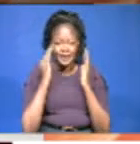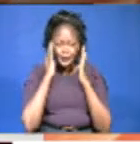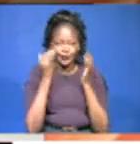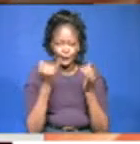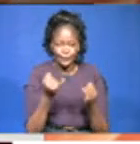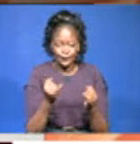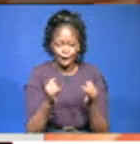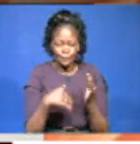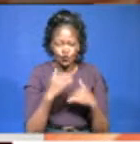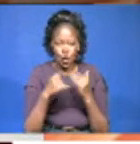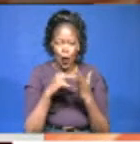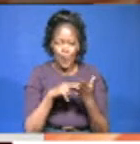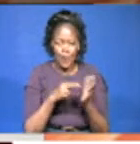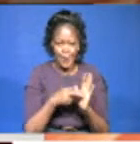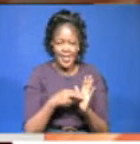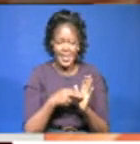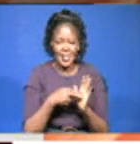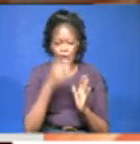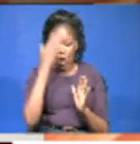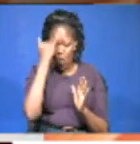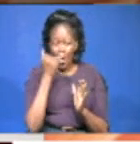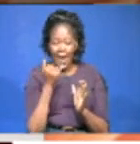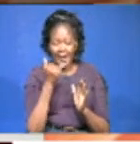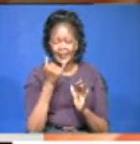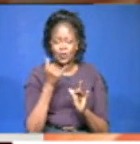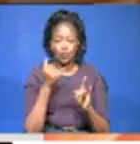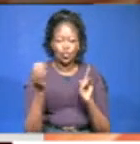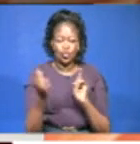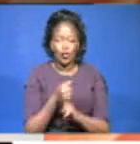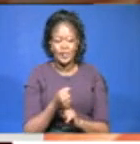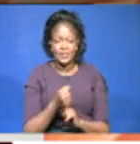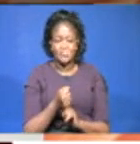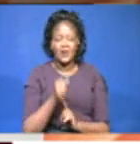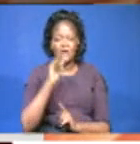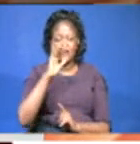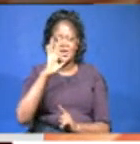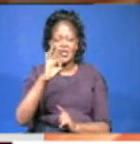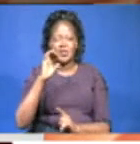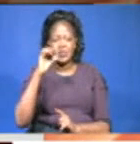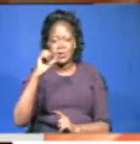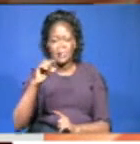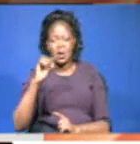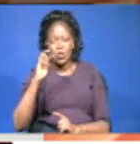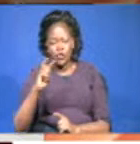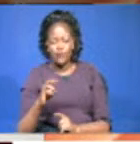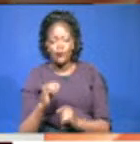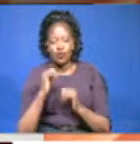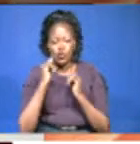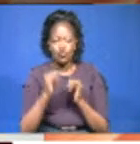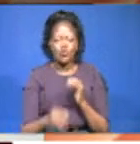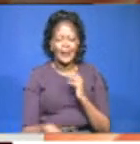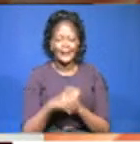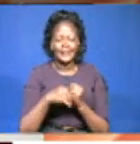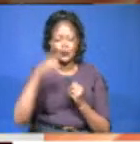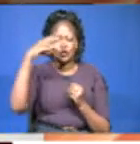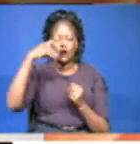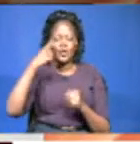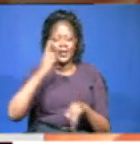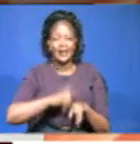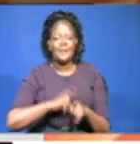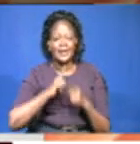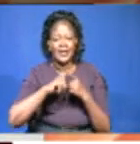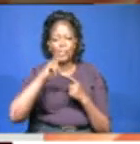all projects in order to meet the required 53 gigawatts of new additional energy for the period up to